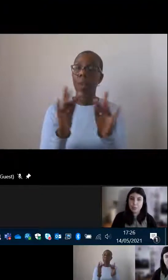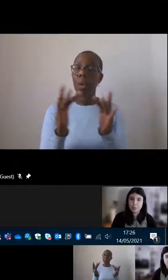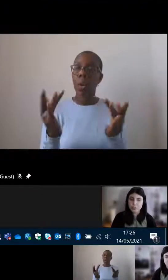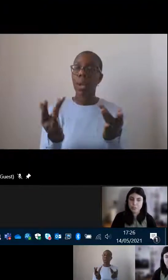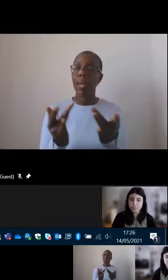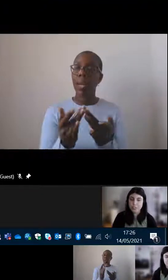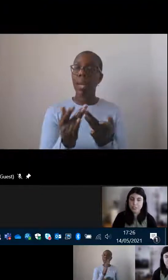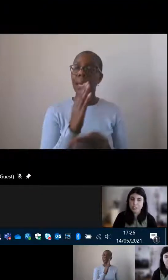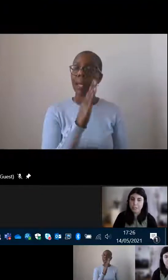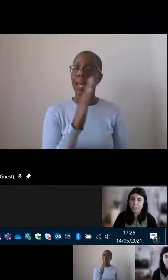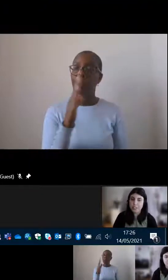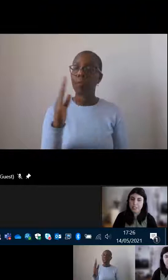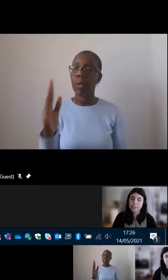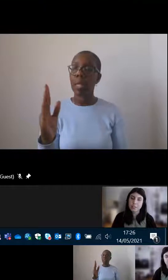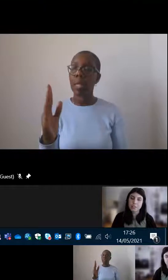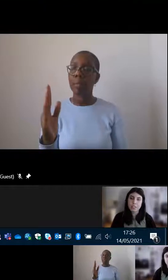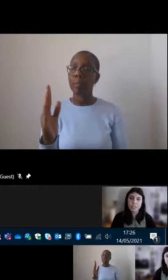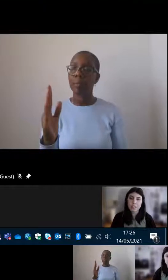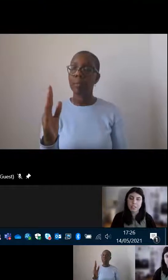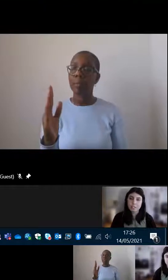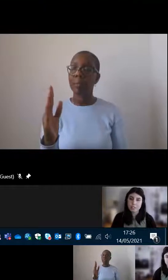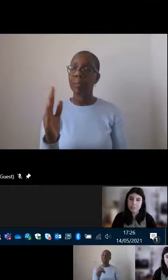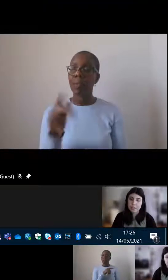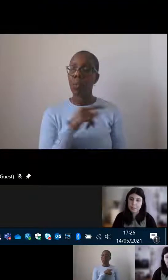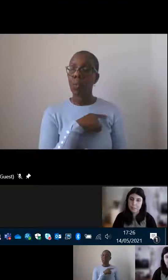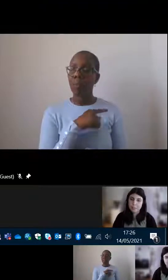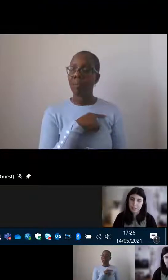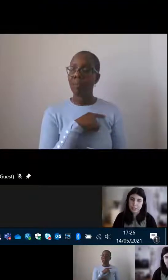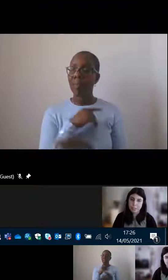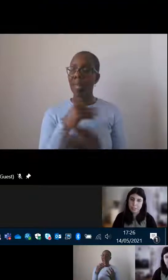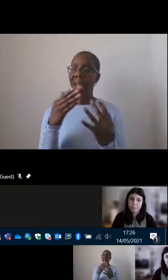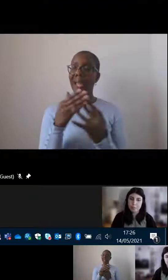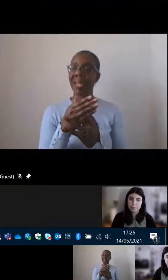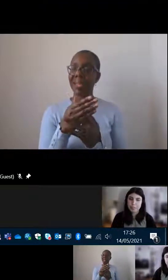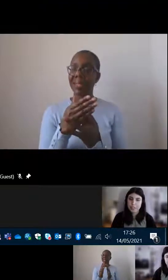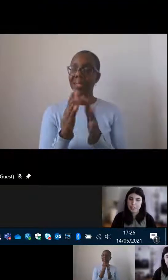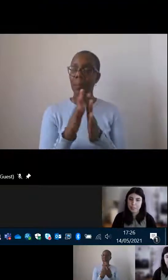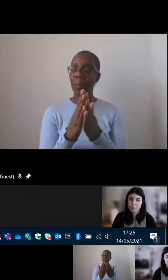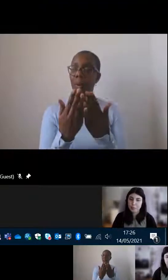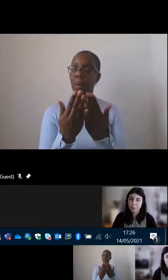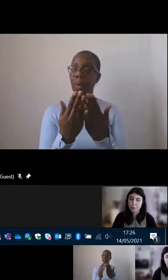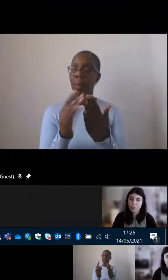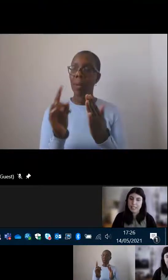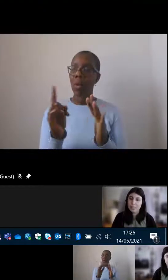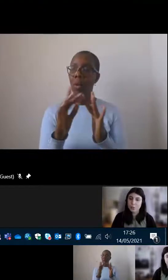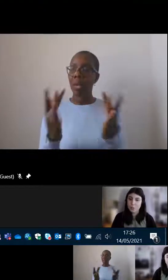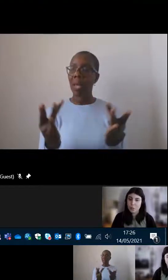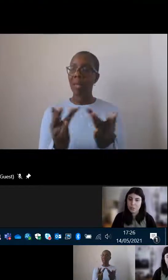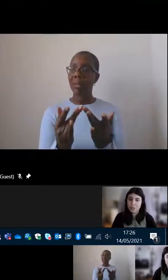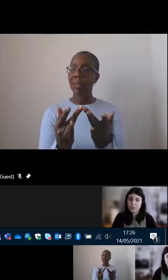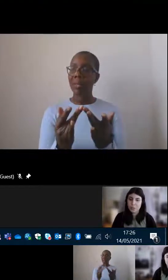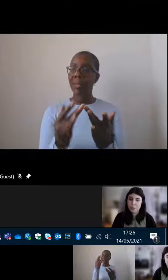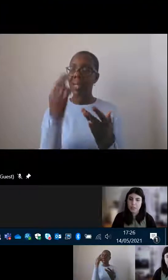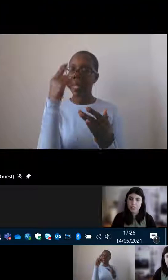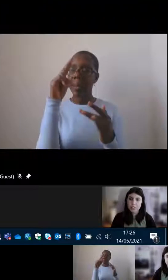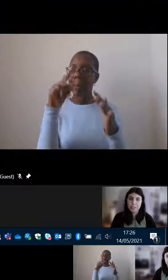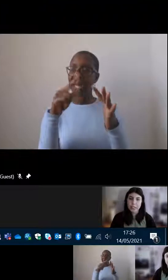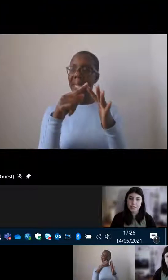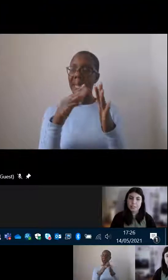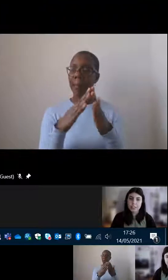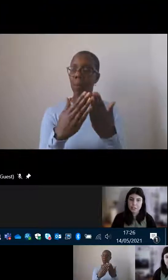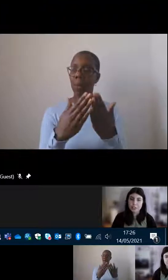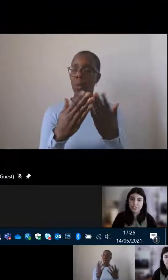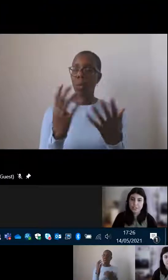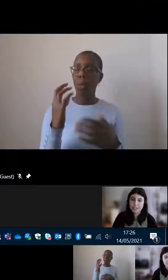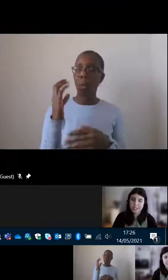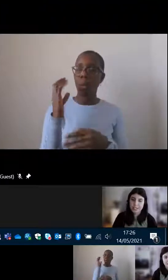access ebooks, which I think is brilliant, especially during this past year, or e-audiobooks as well,